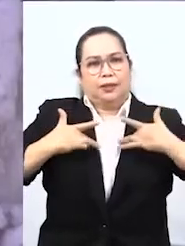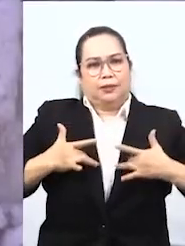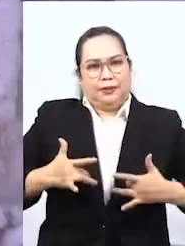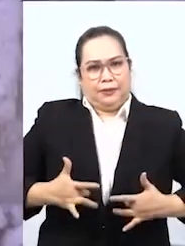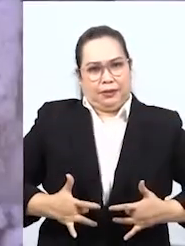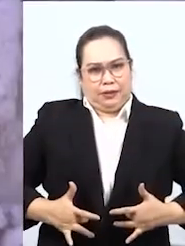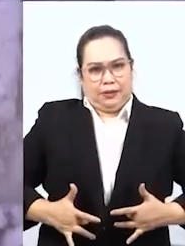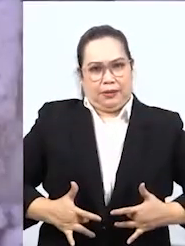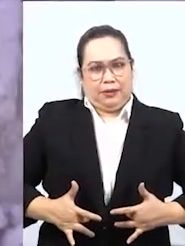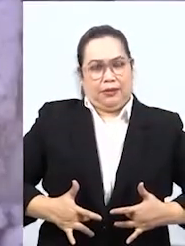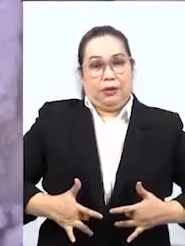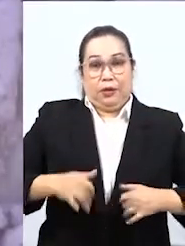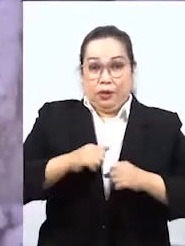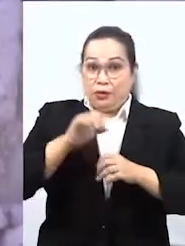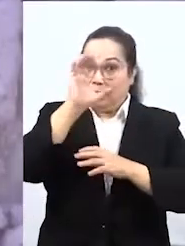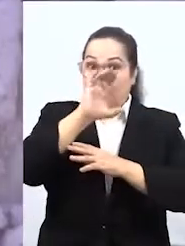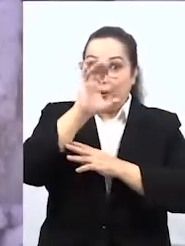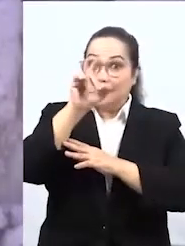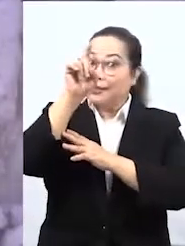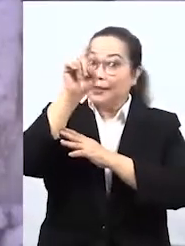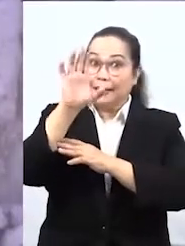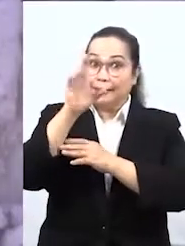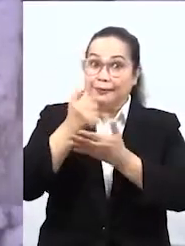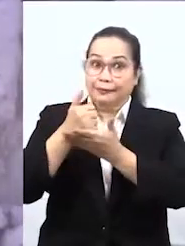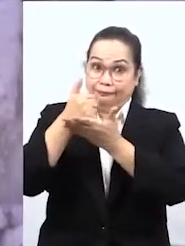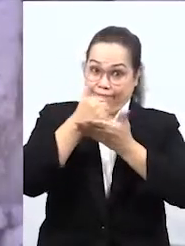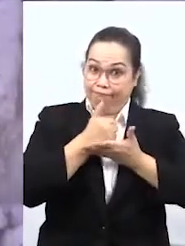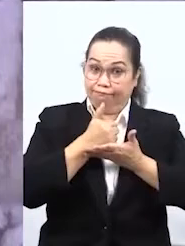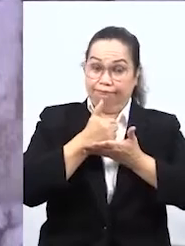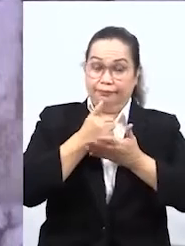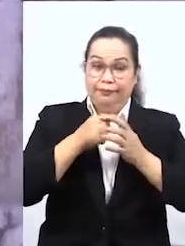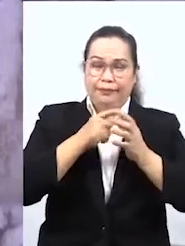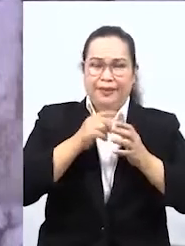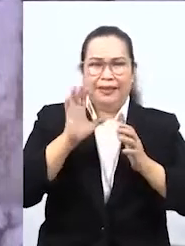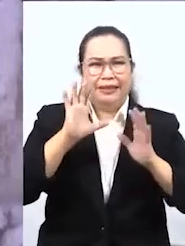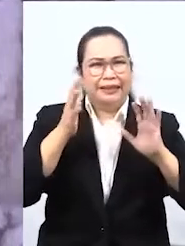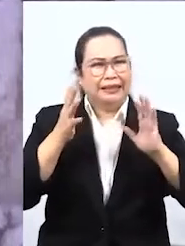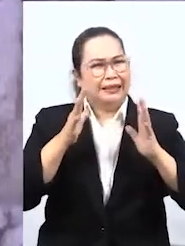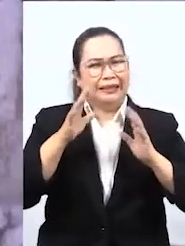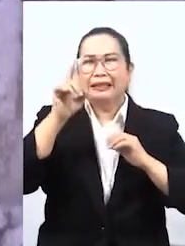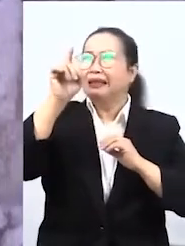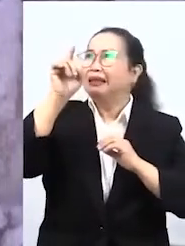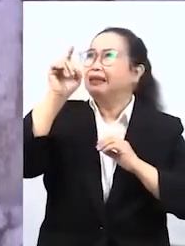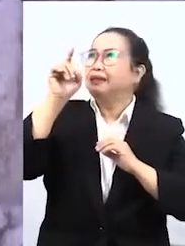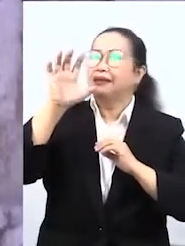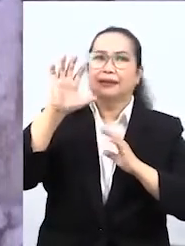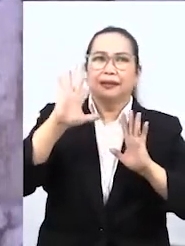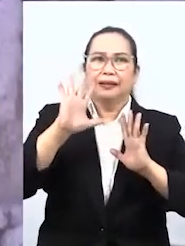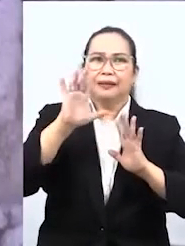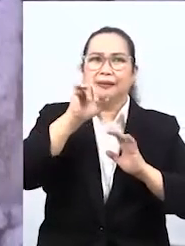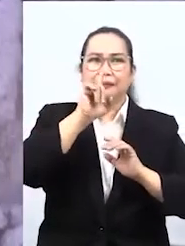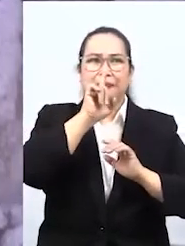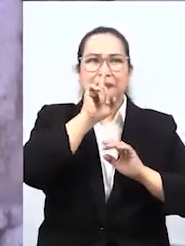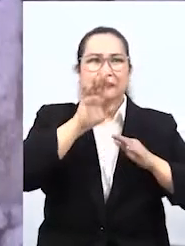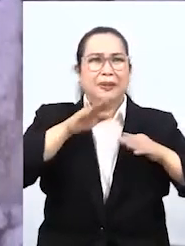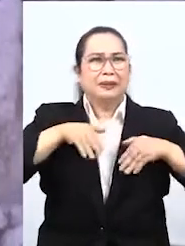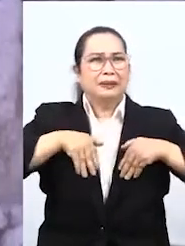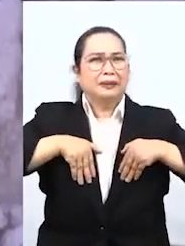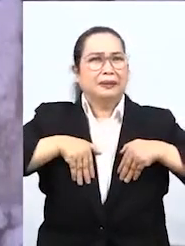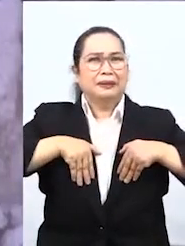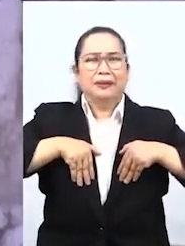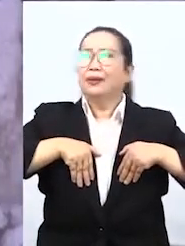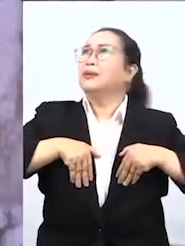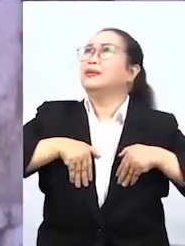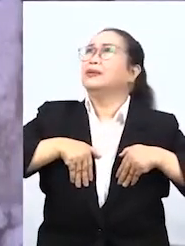discouragement so we seek God's help but sometimes it seems that God is silent We